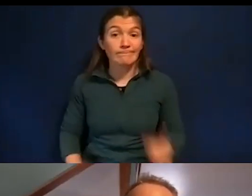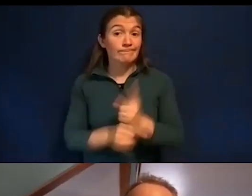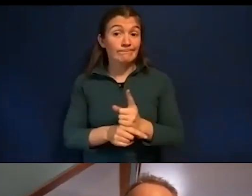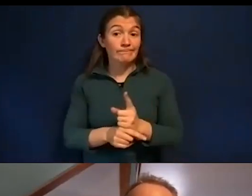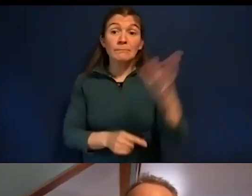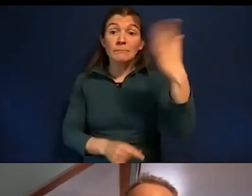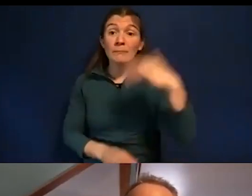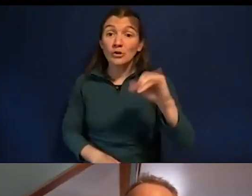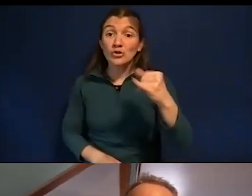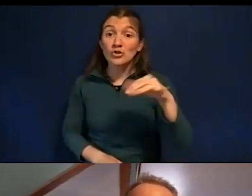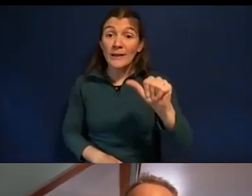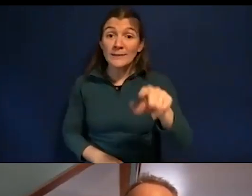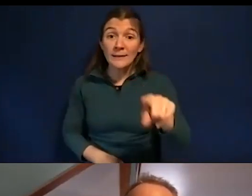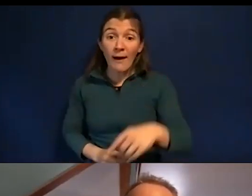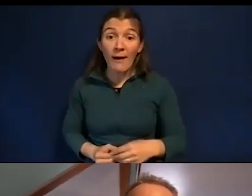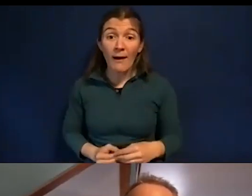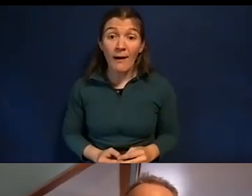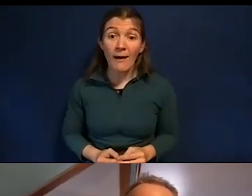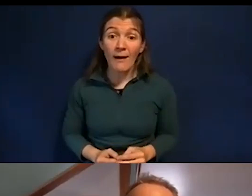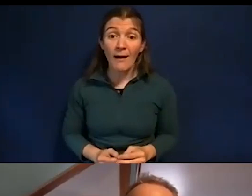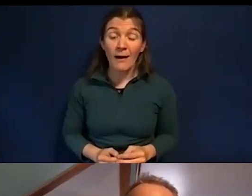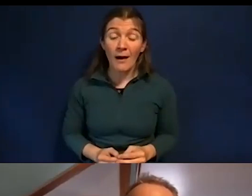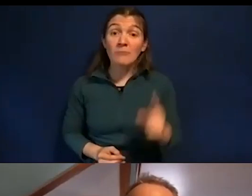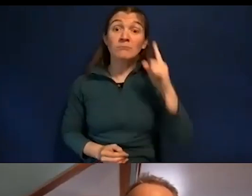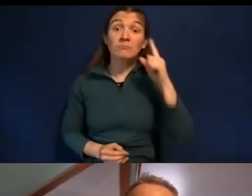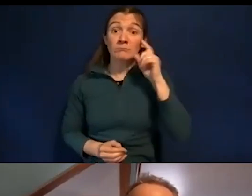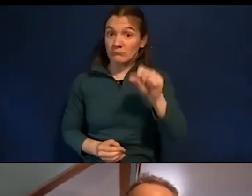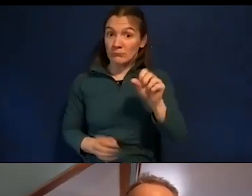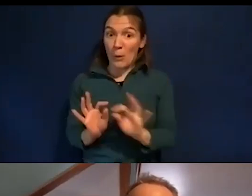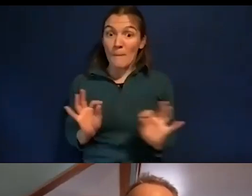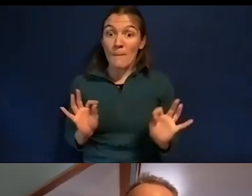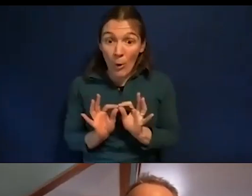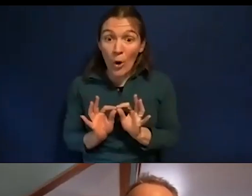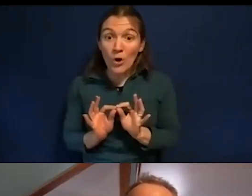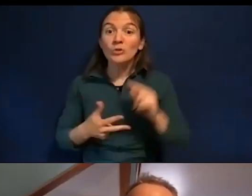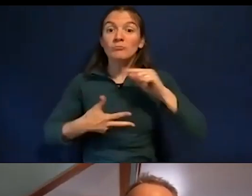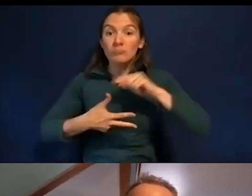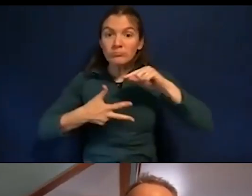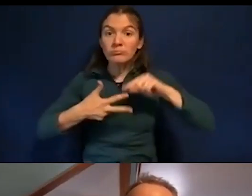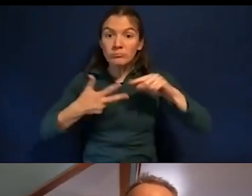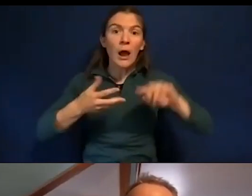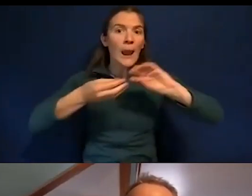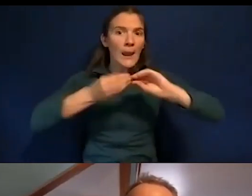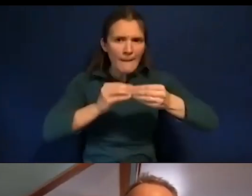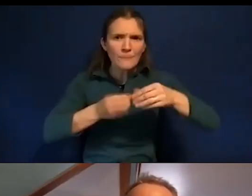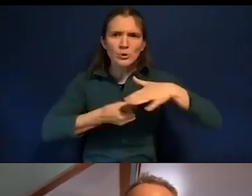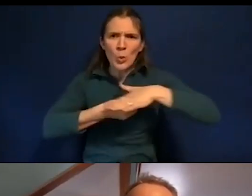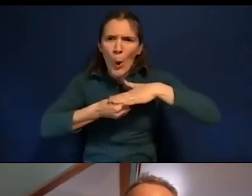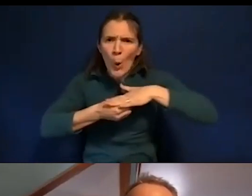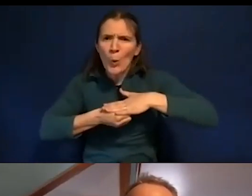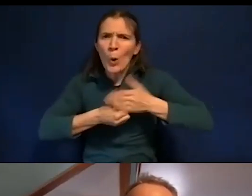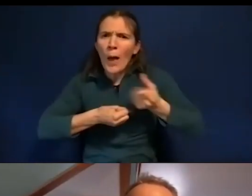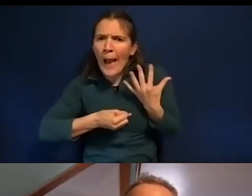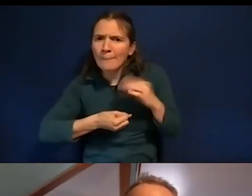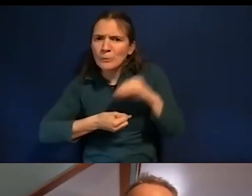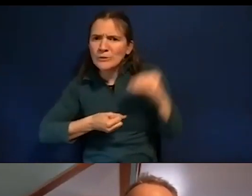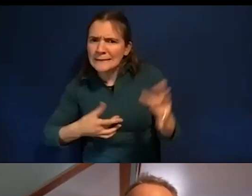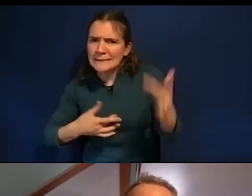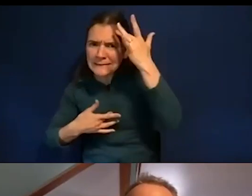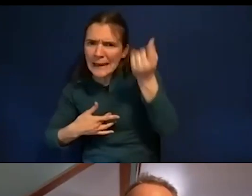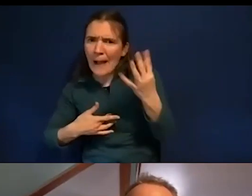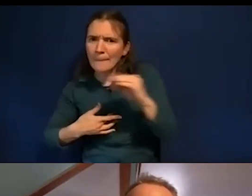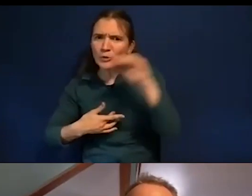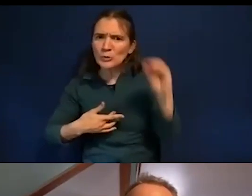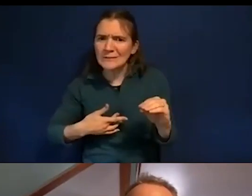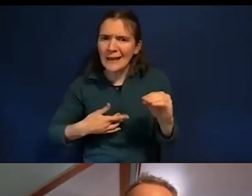Jessica. Well, I think it's really important to look at those numbers about local data and sort of connected